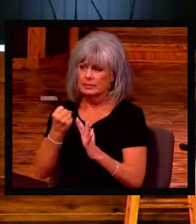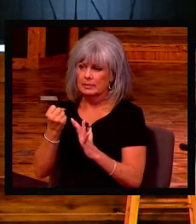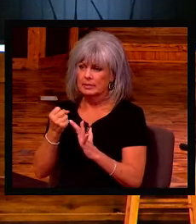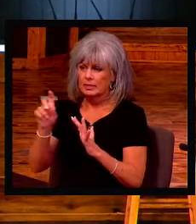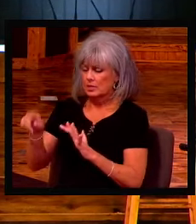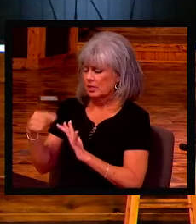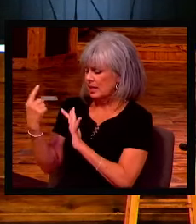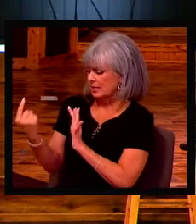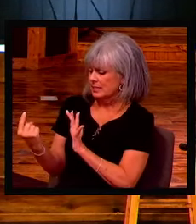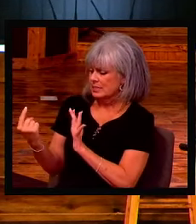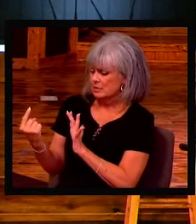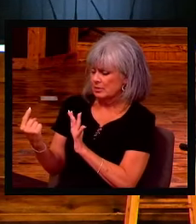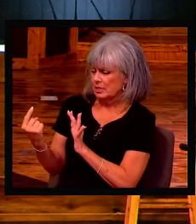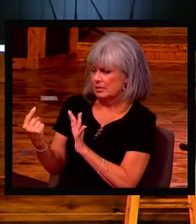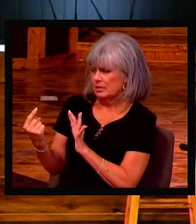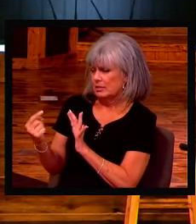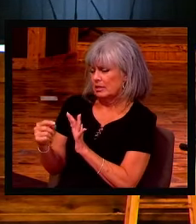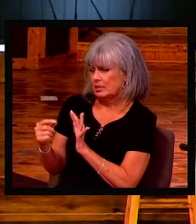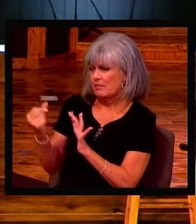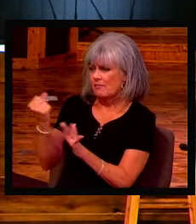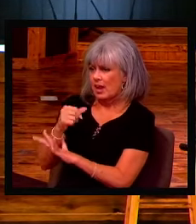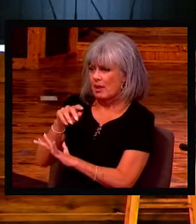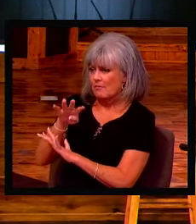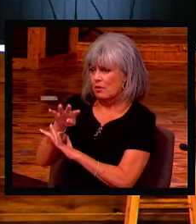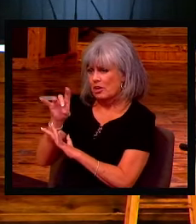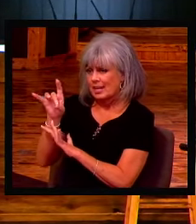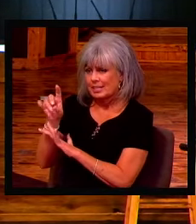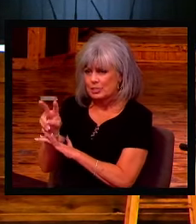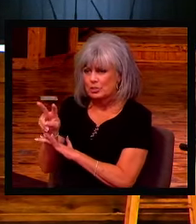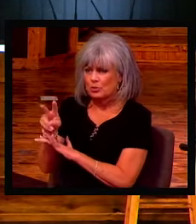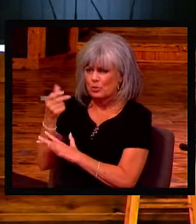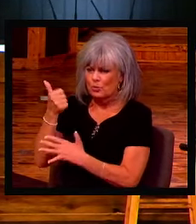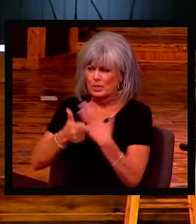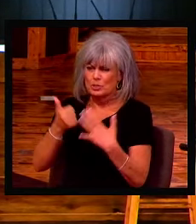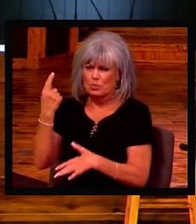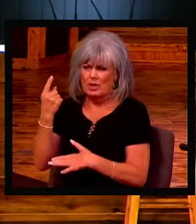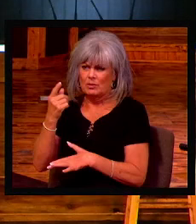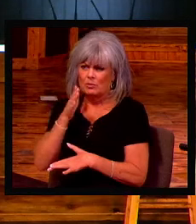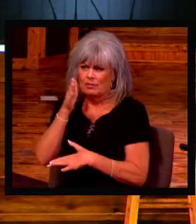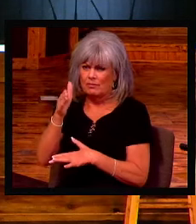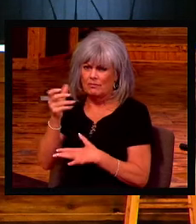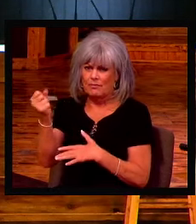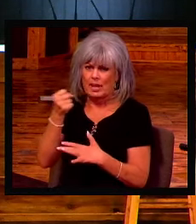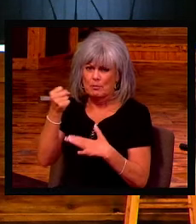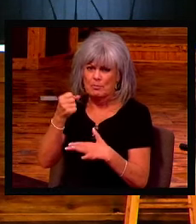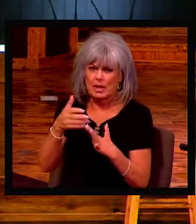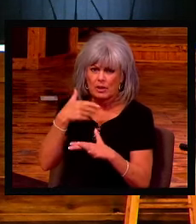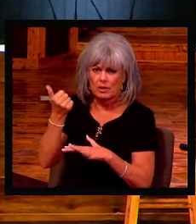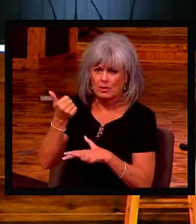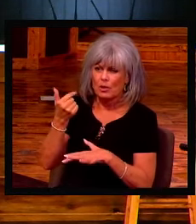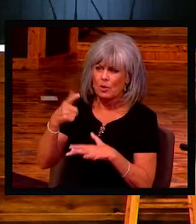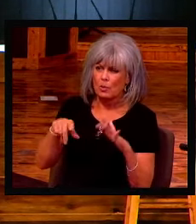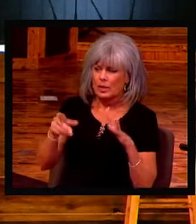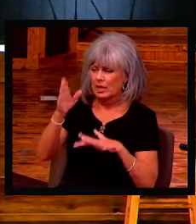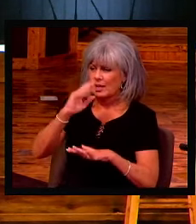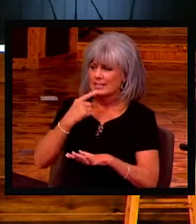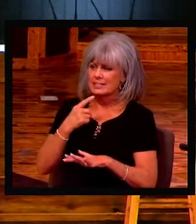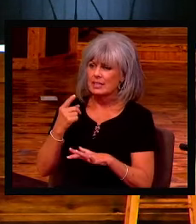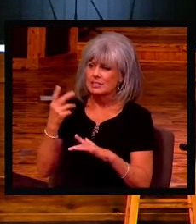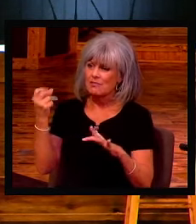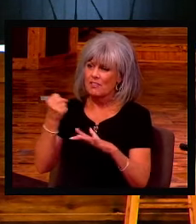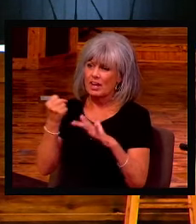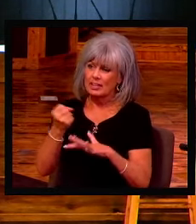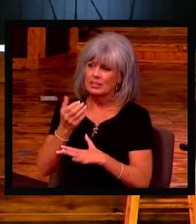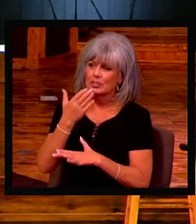next to them, fight number 482. Which one's naturally going to know how to fight better? And when the Bible says fight the good fight of faith, that is sure